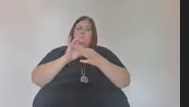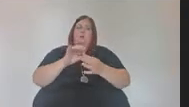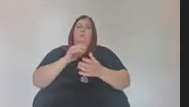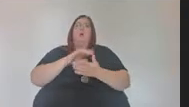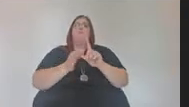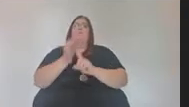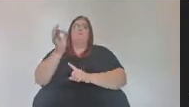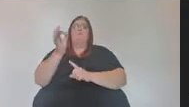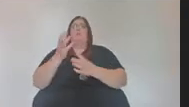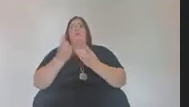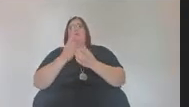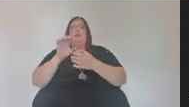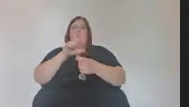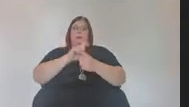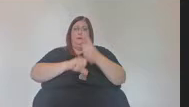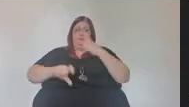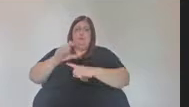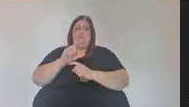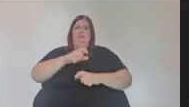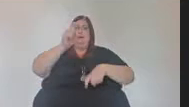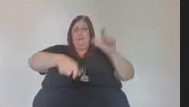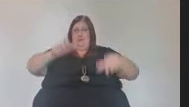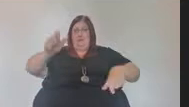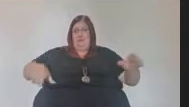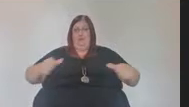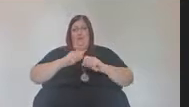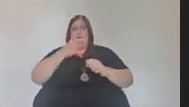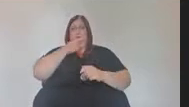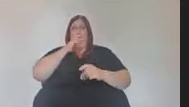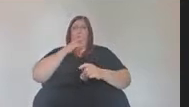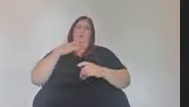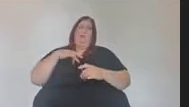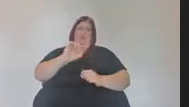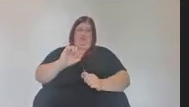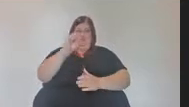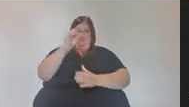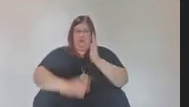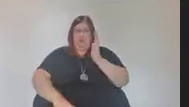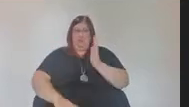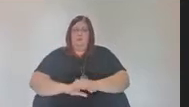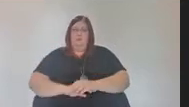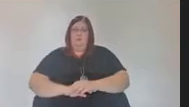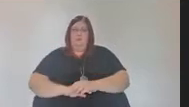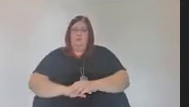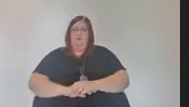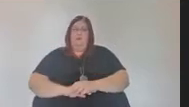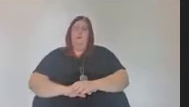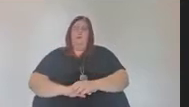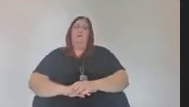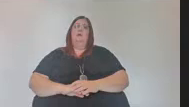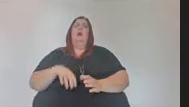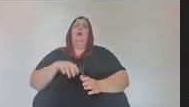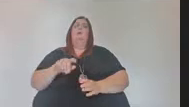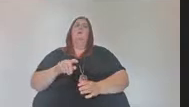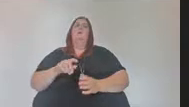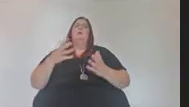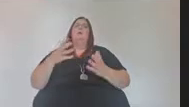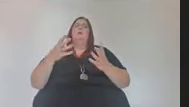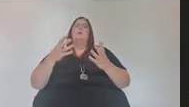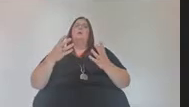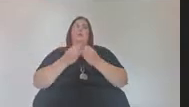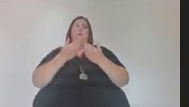and patients and service users with lived experience, and also as part of the wider health and care system that continues to